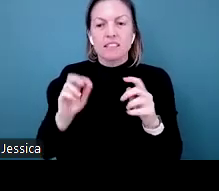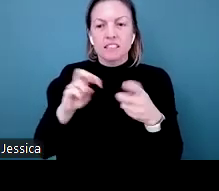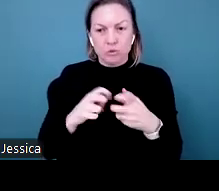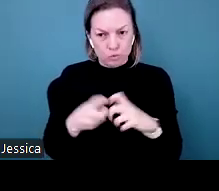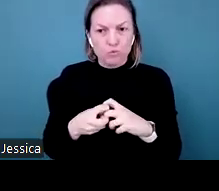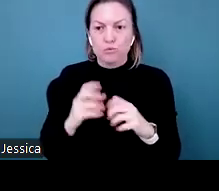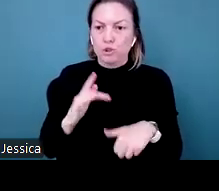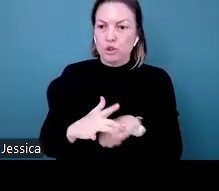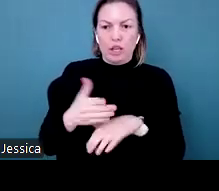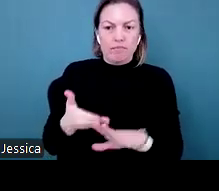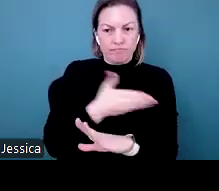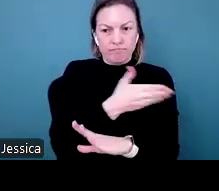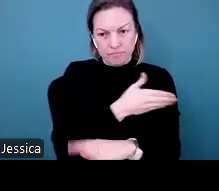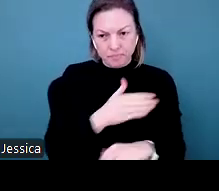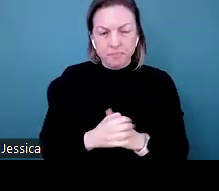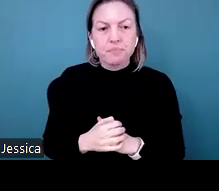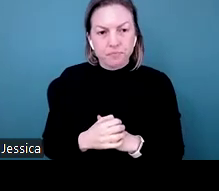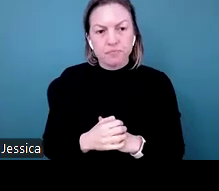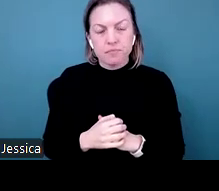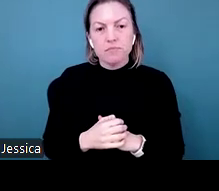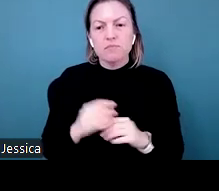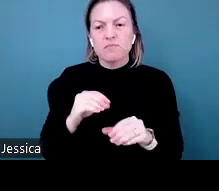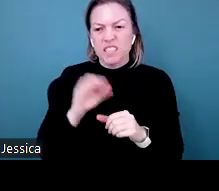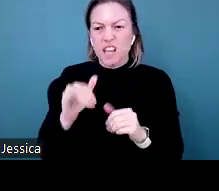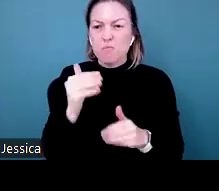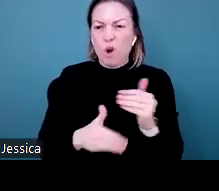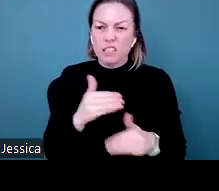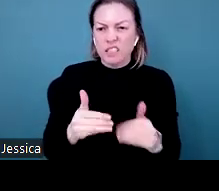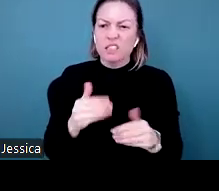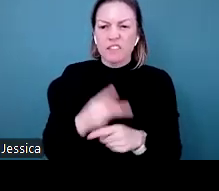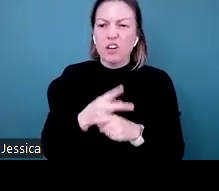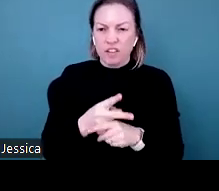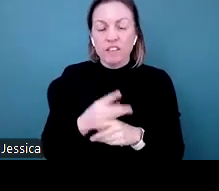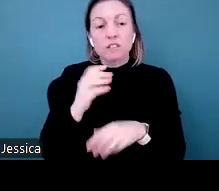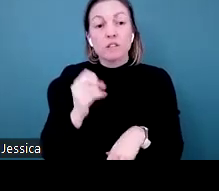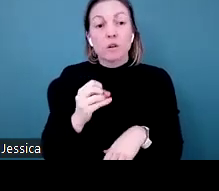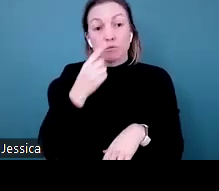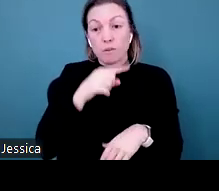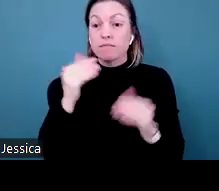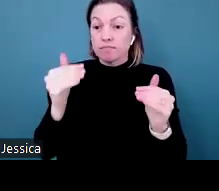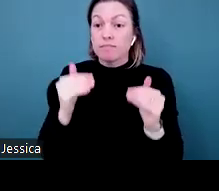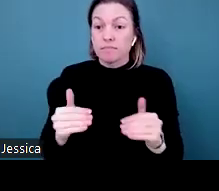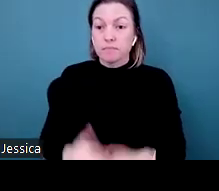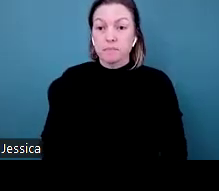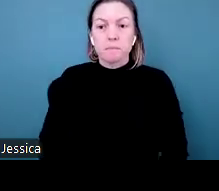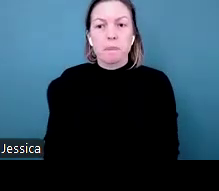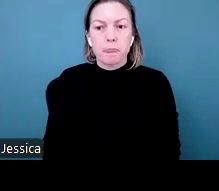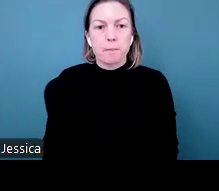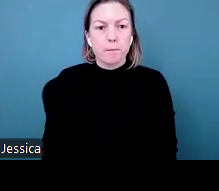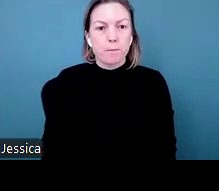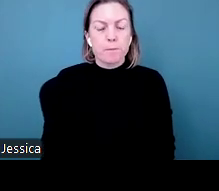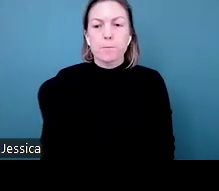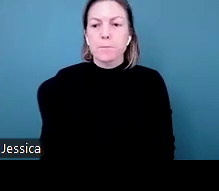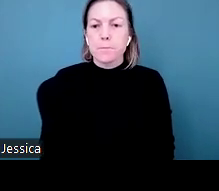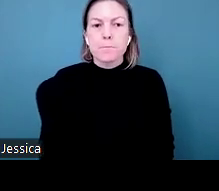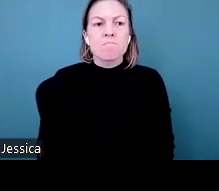early on in the process of caregiving. So if we could go to the next slide.